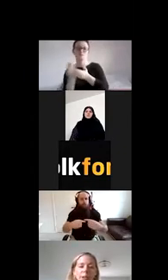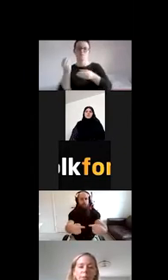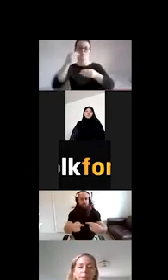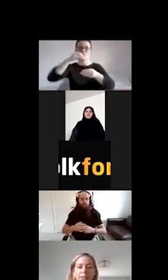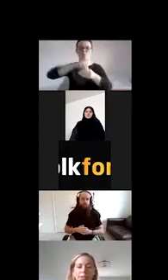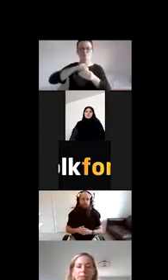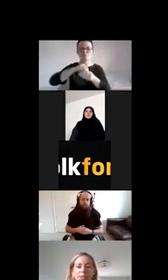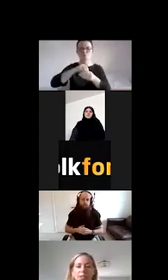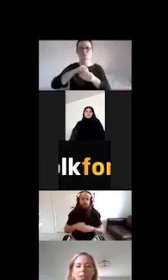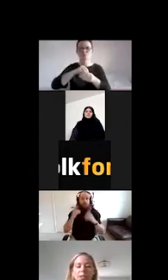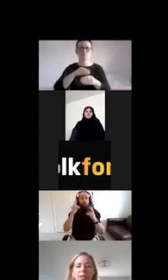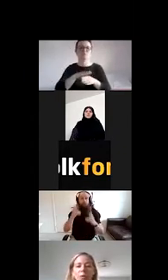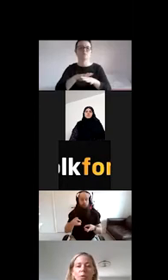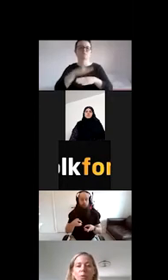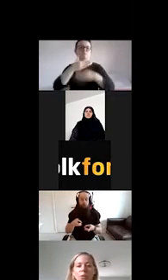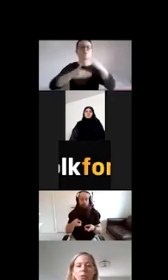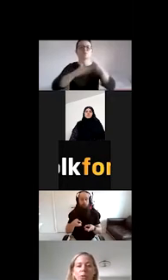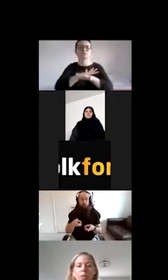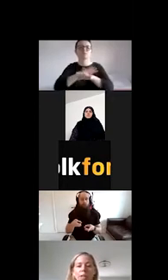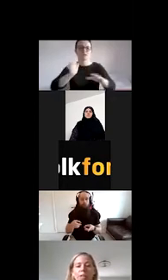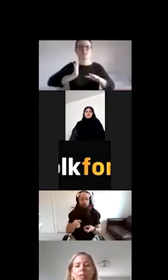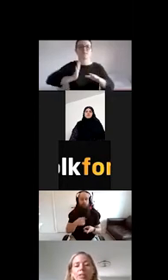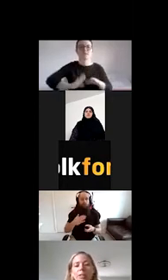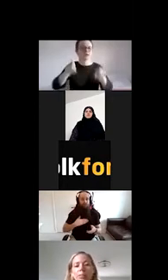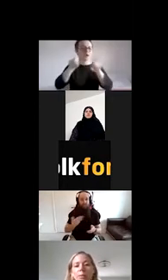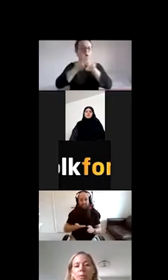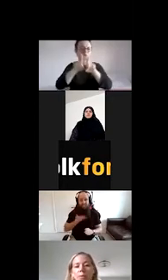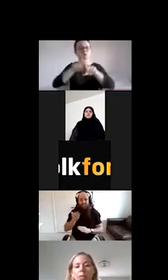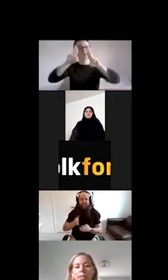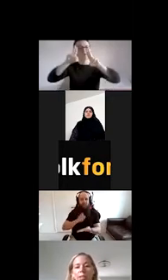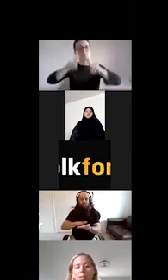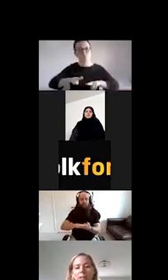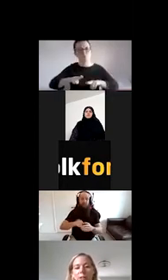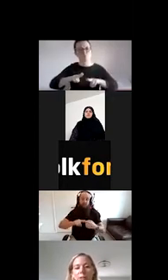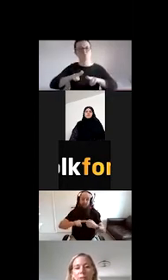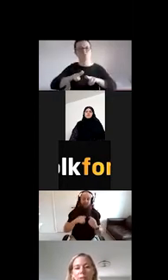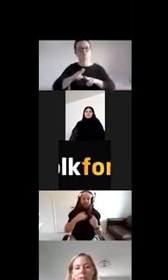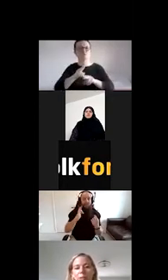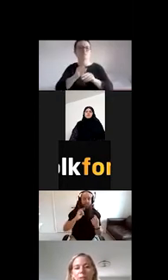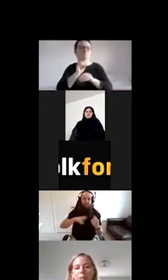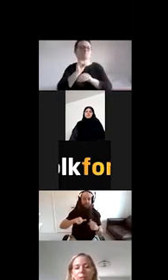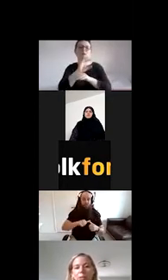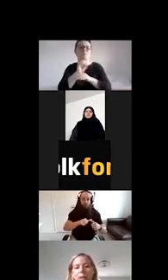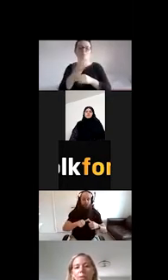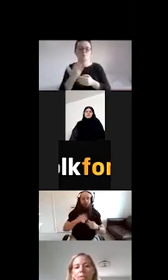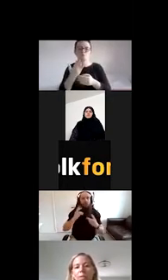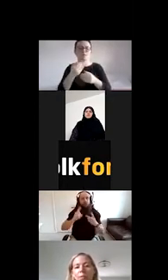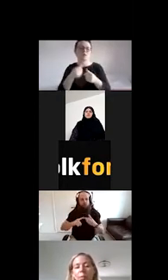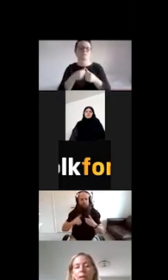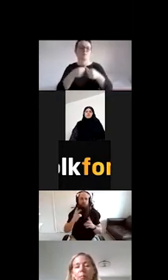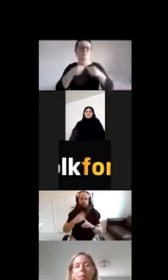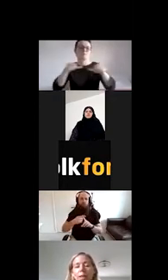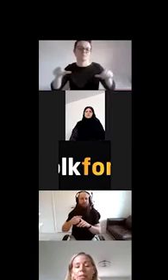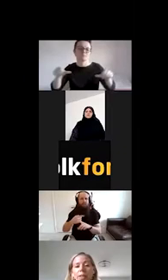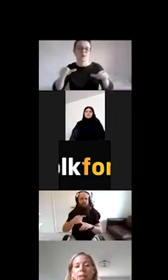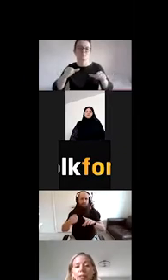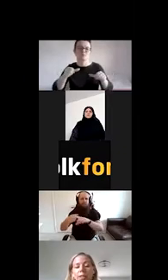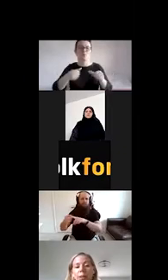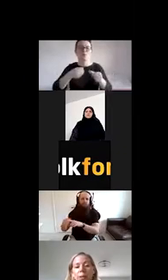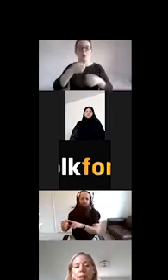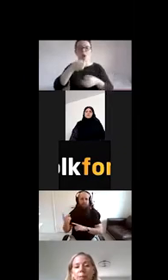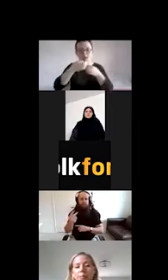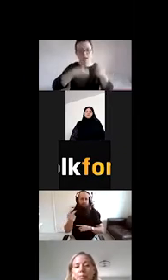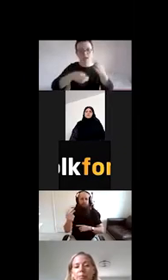provide recommendations, foremost to UN agencies, but also to other international stakeholders on how they can become better